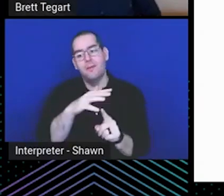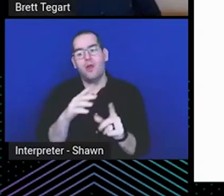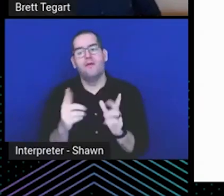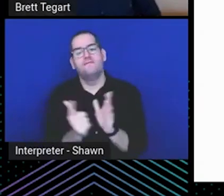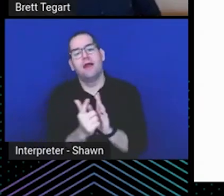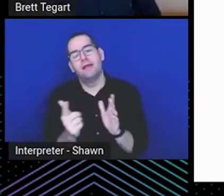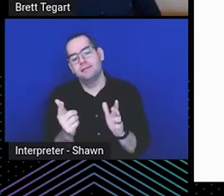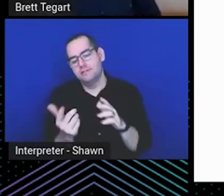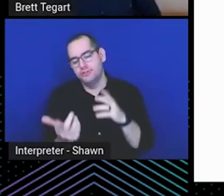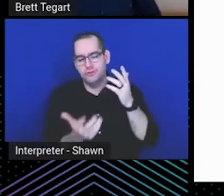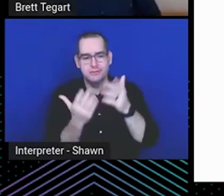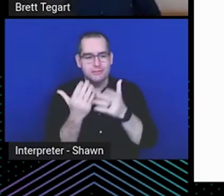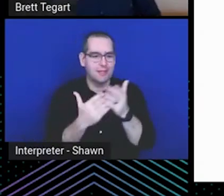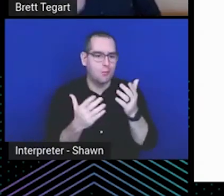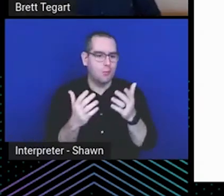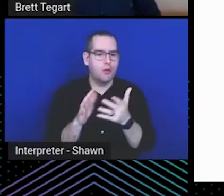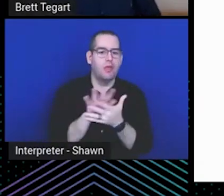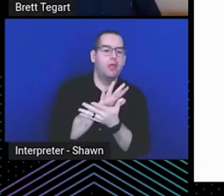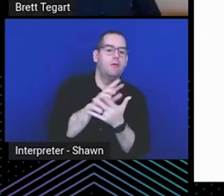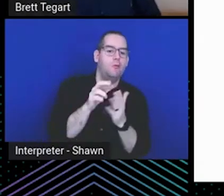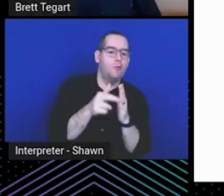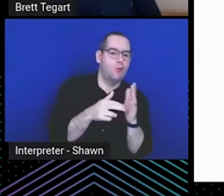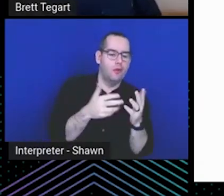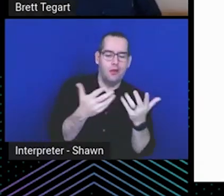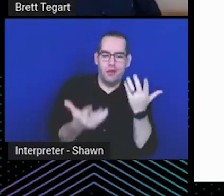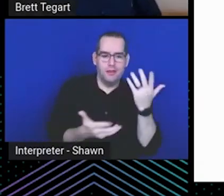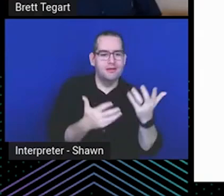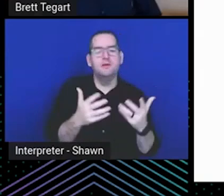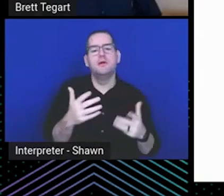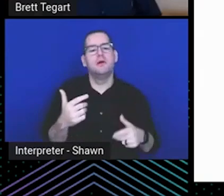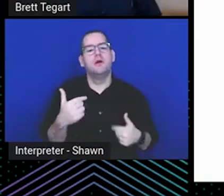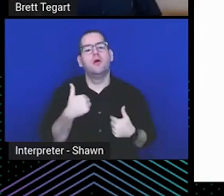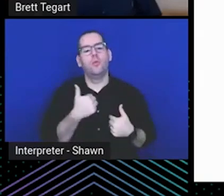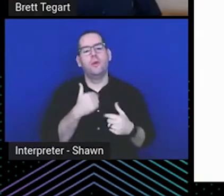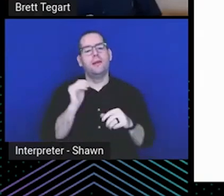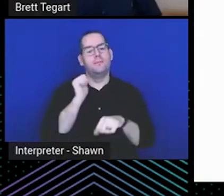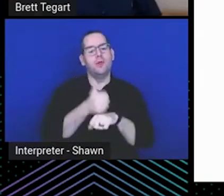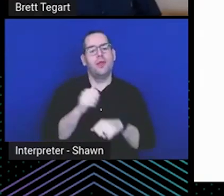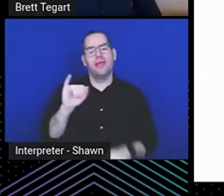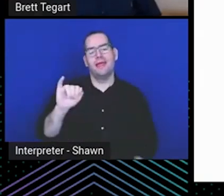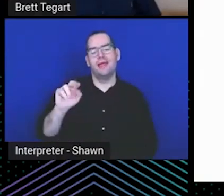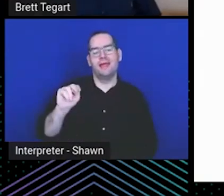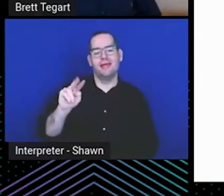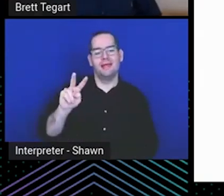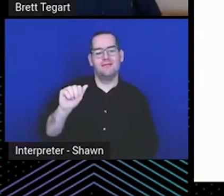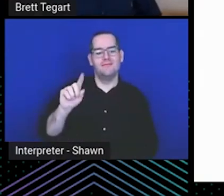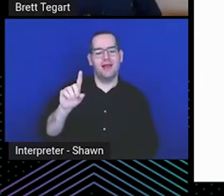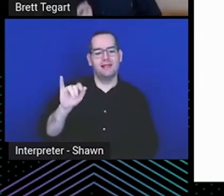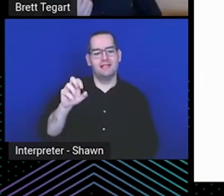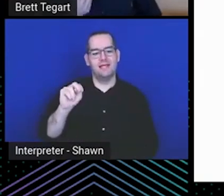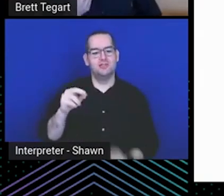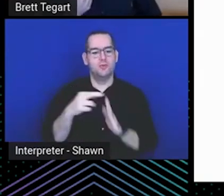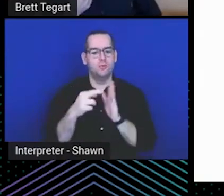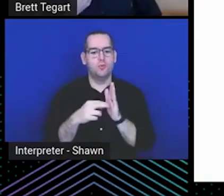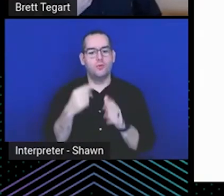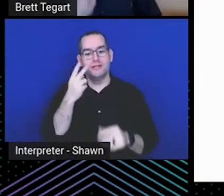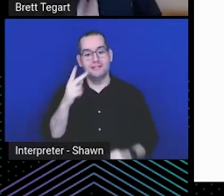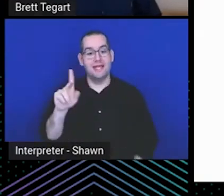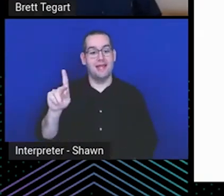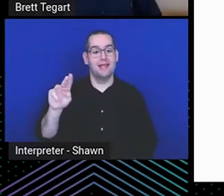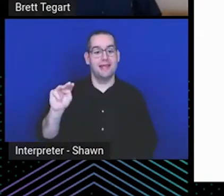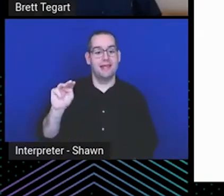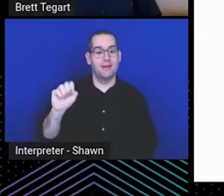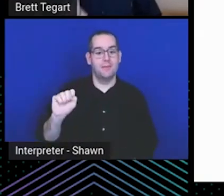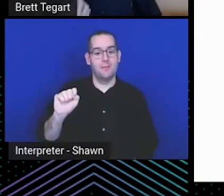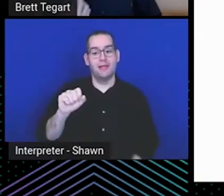some obscure rule. Whenever we can, we build in validation rules. You can see in the KMS alias ARN that we have a validation